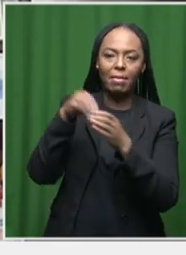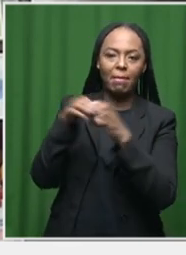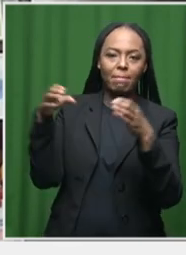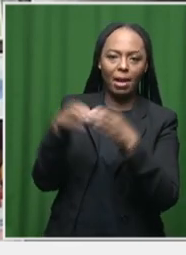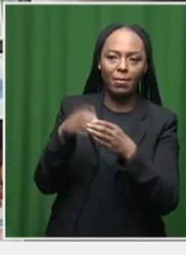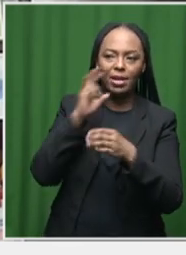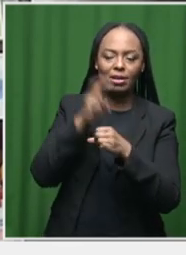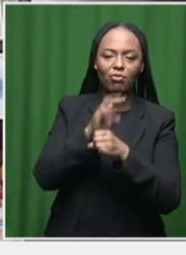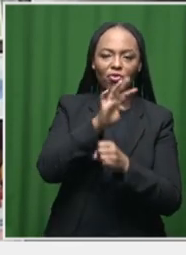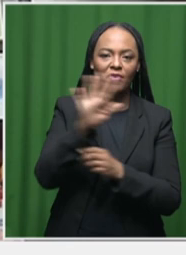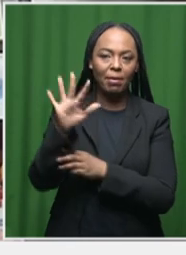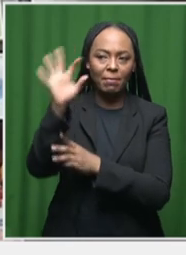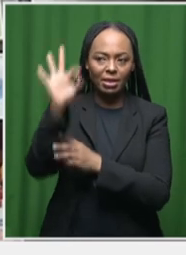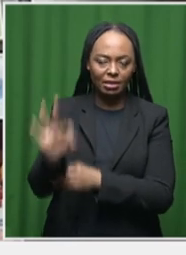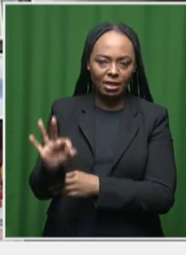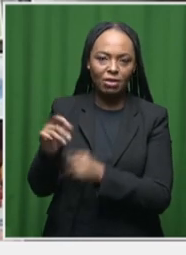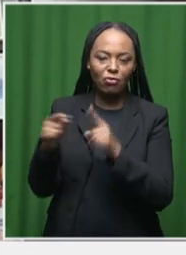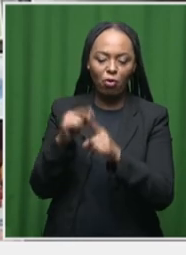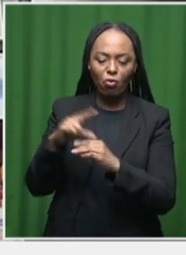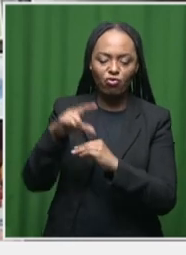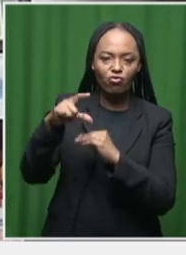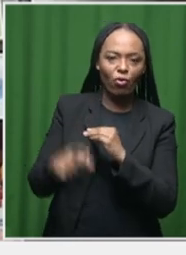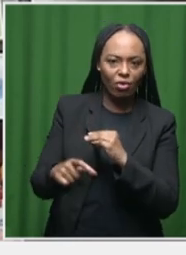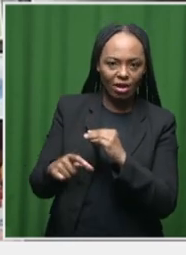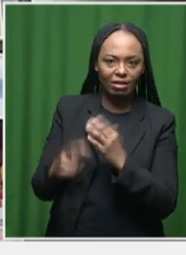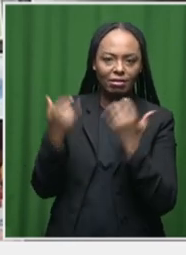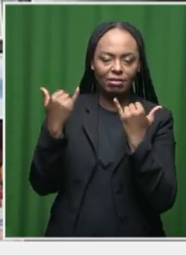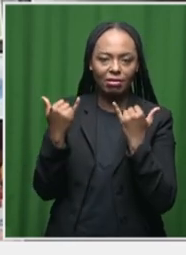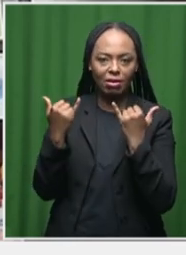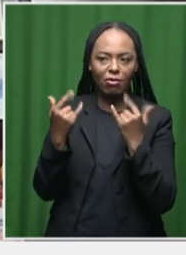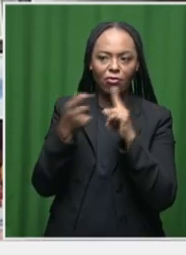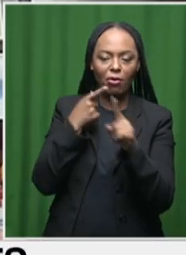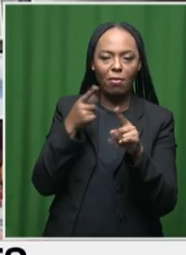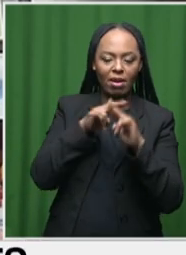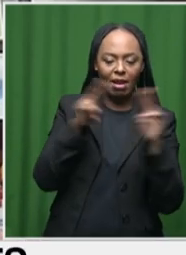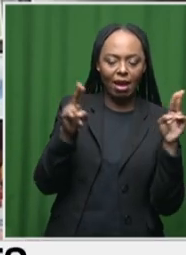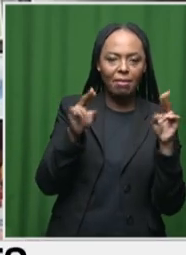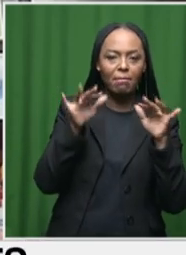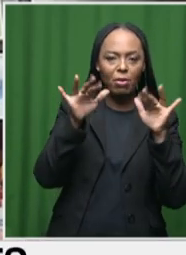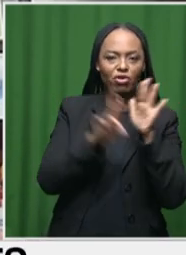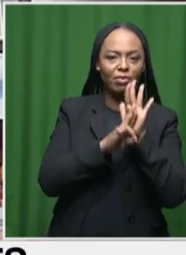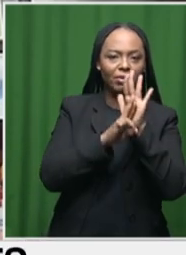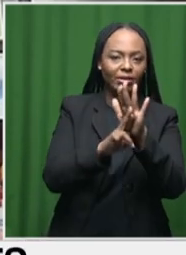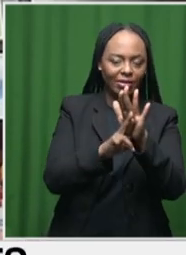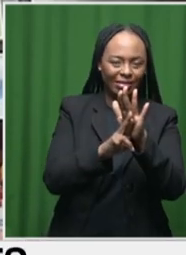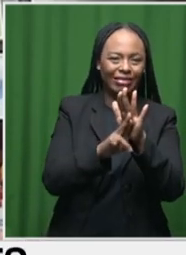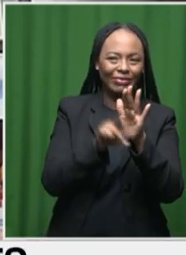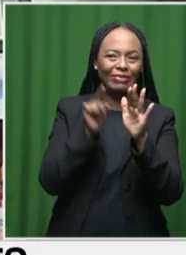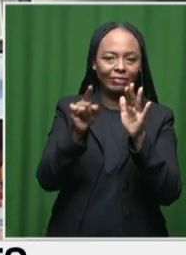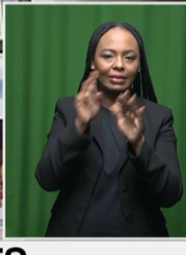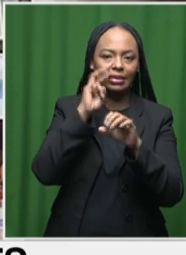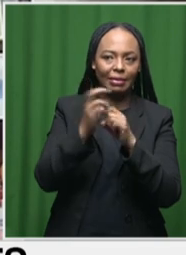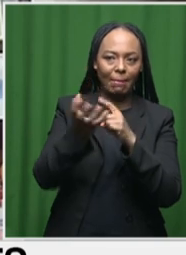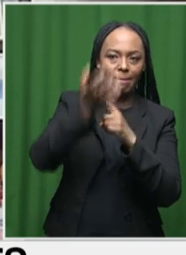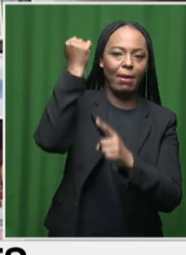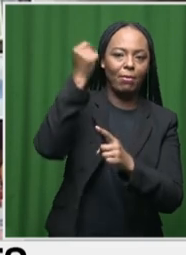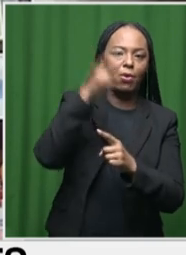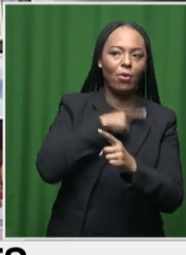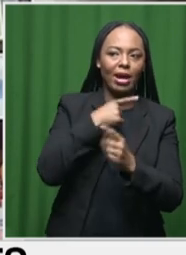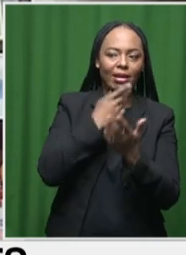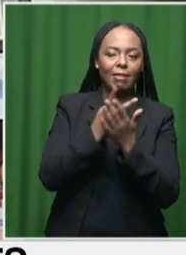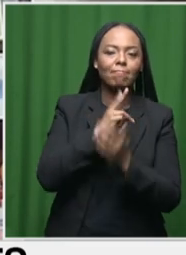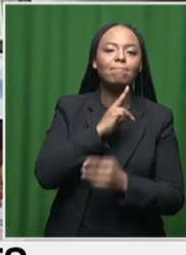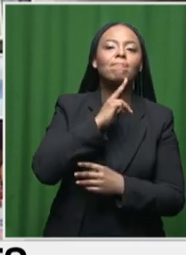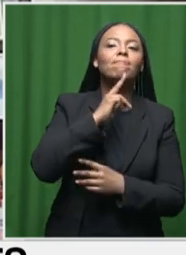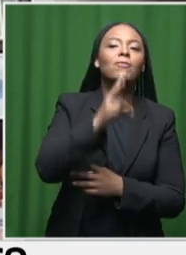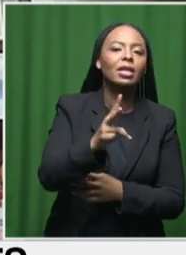least 45% of our Congress comprised of non-public representatives so that we do in fact represent the voice of South